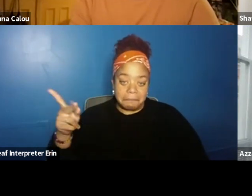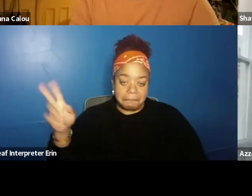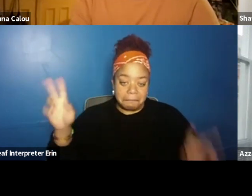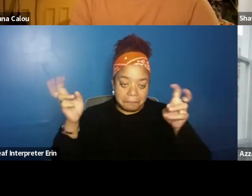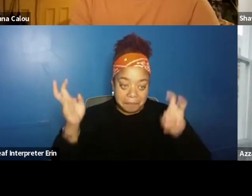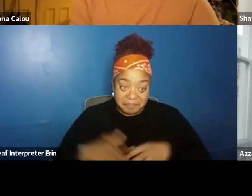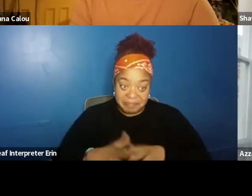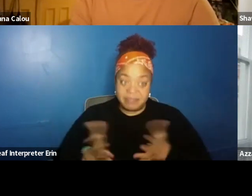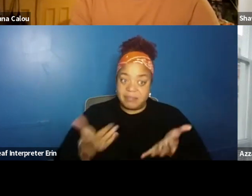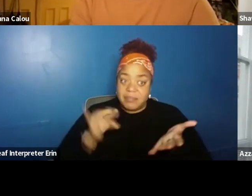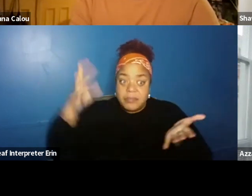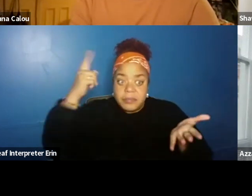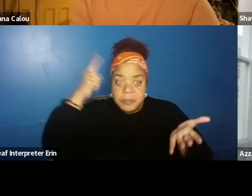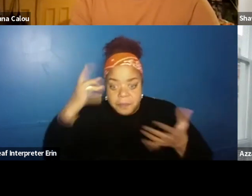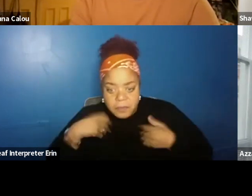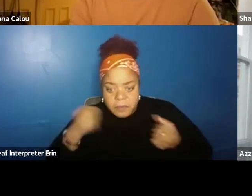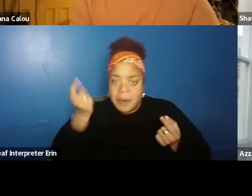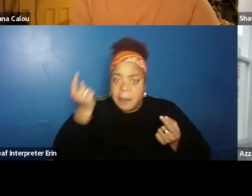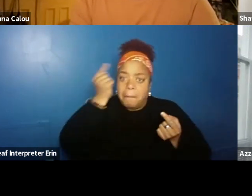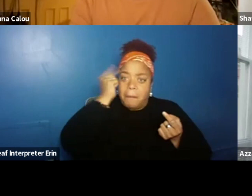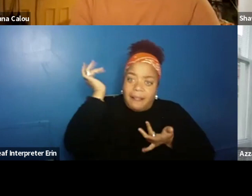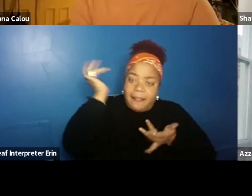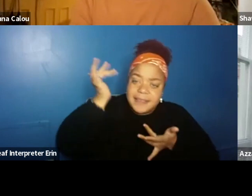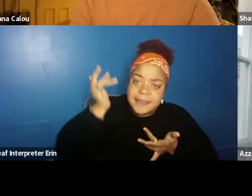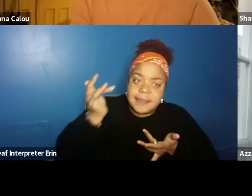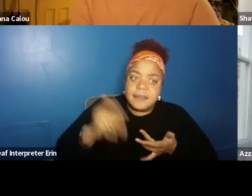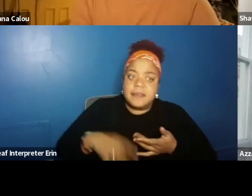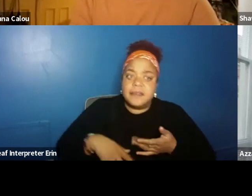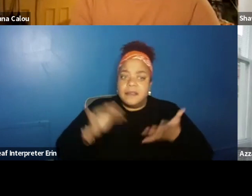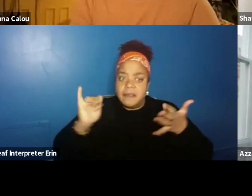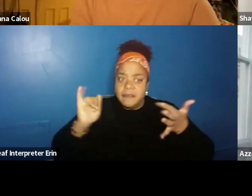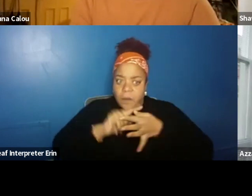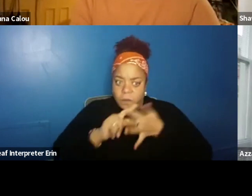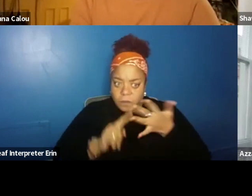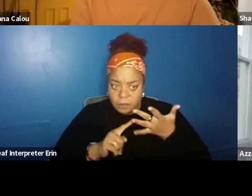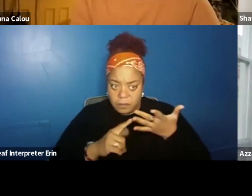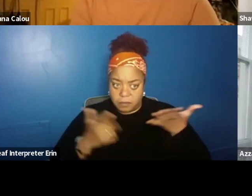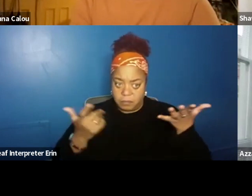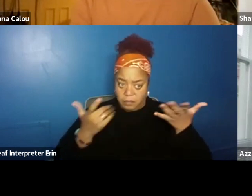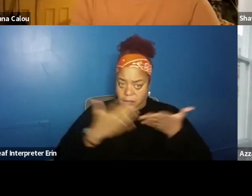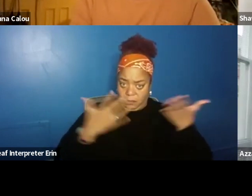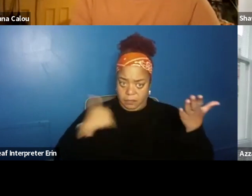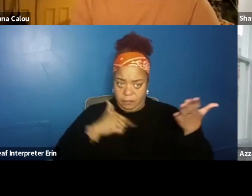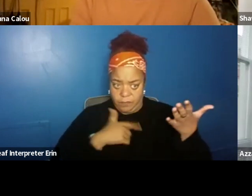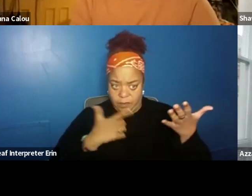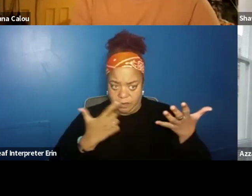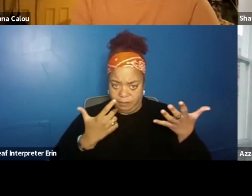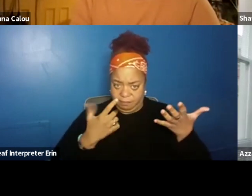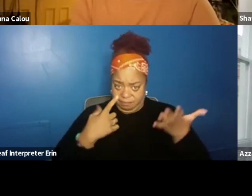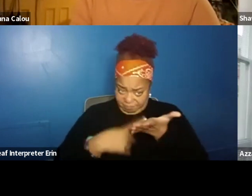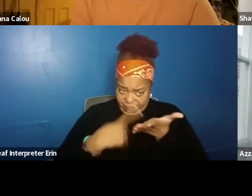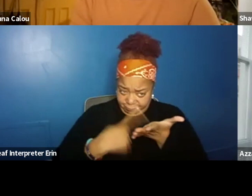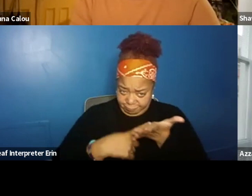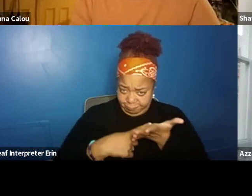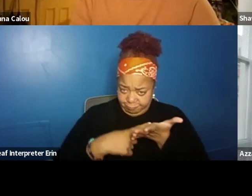right? That many of us, this is not what many of us and those that we support are talking about. And what's the impact of that? And as